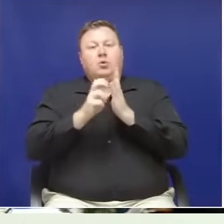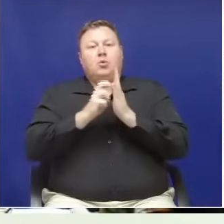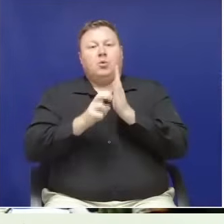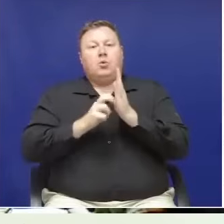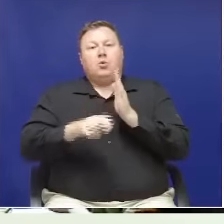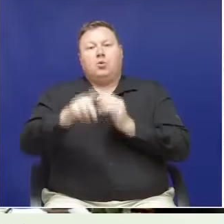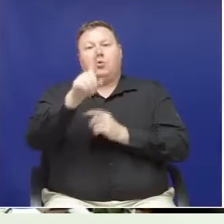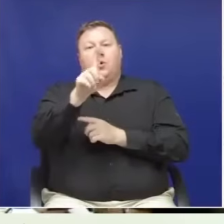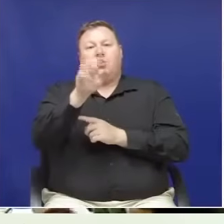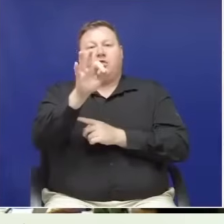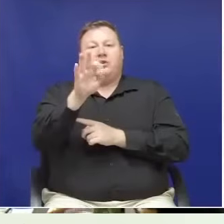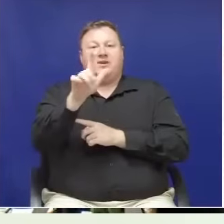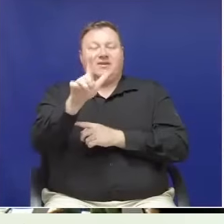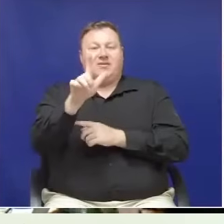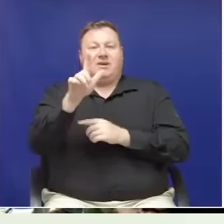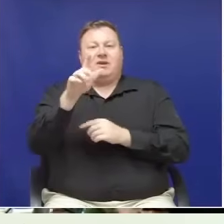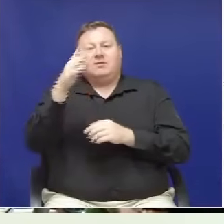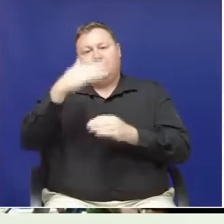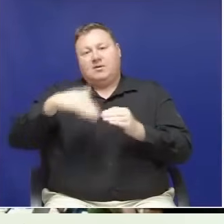137(5)(b).